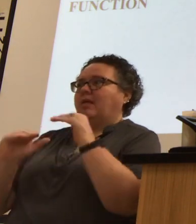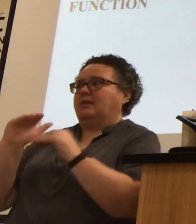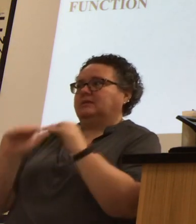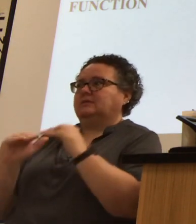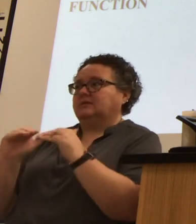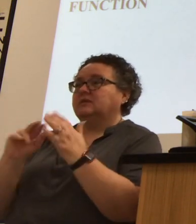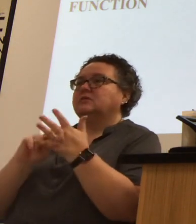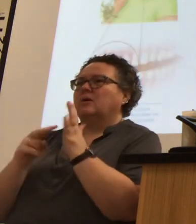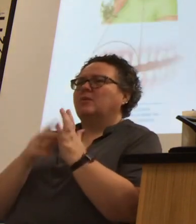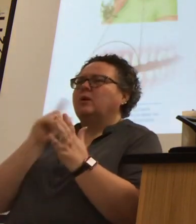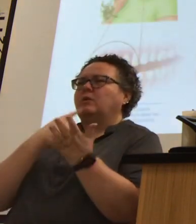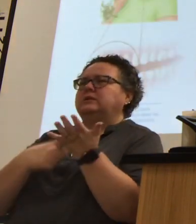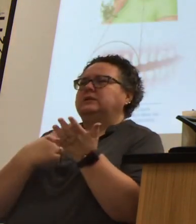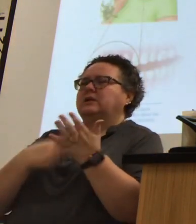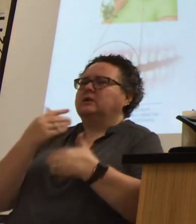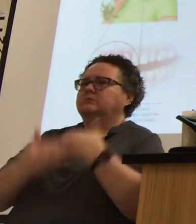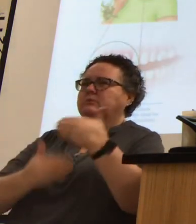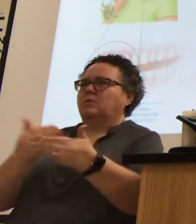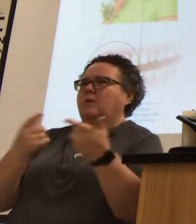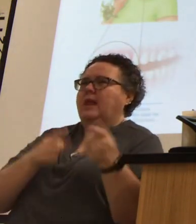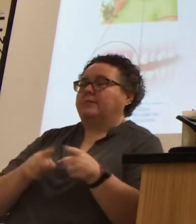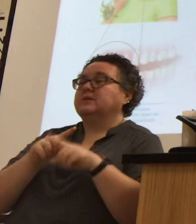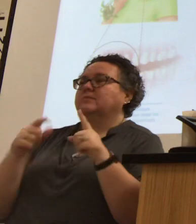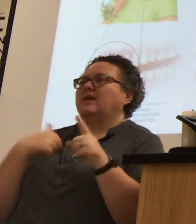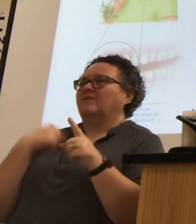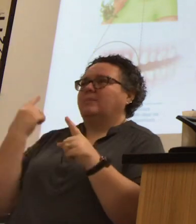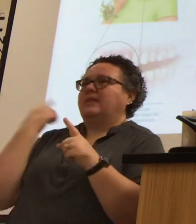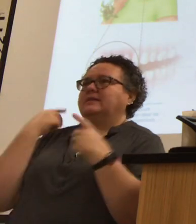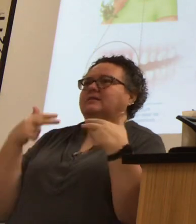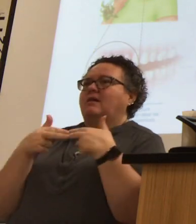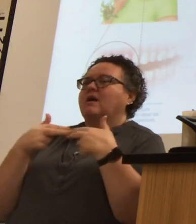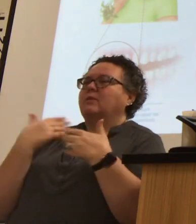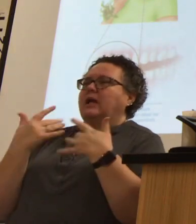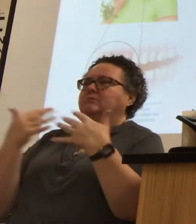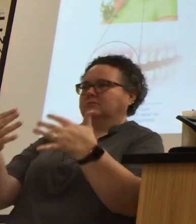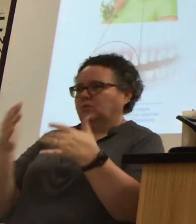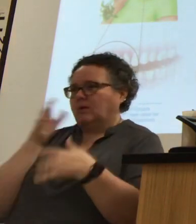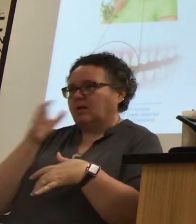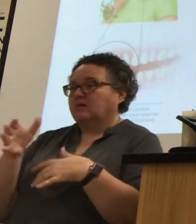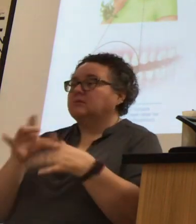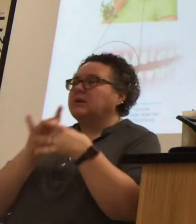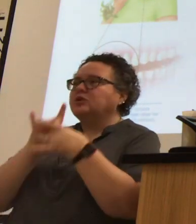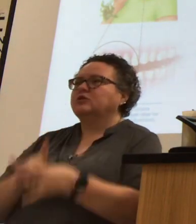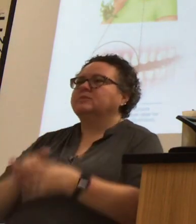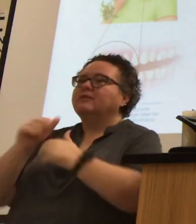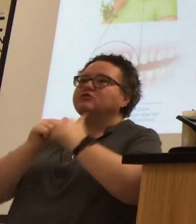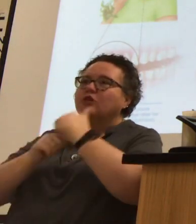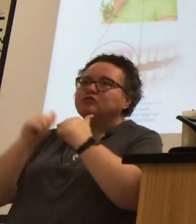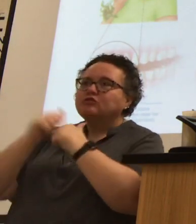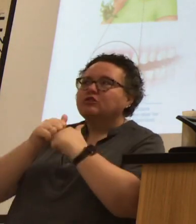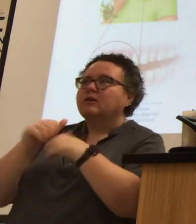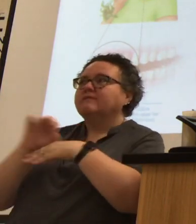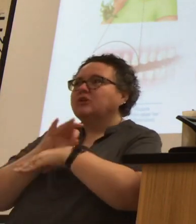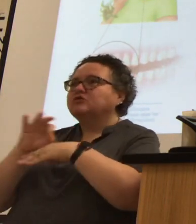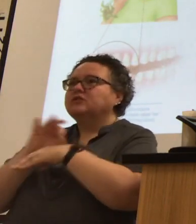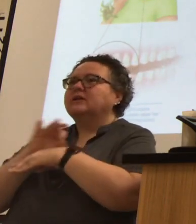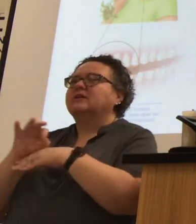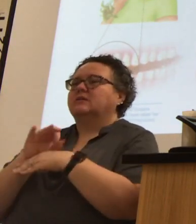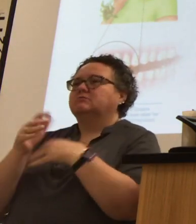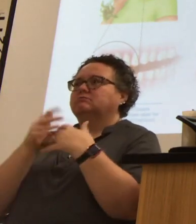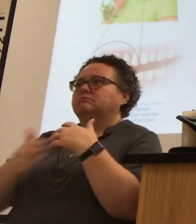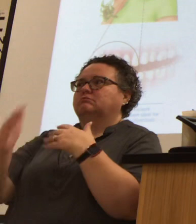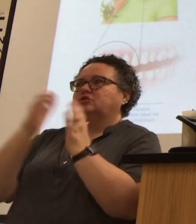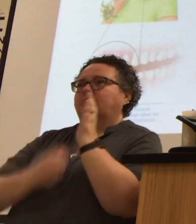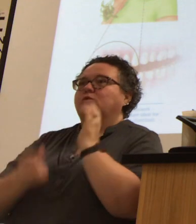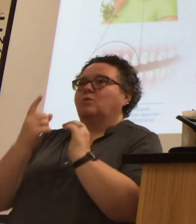we'll go through the steps later, but just to move on from this slide, just to put it together in terms of structure, function. Your author in chapter 1